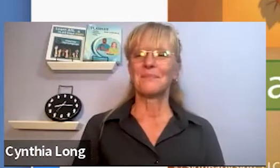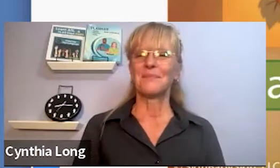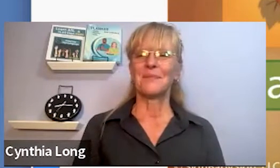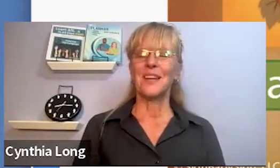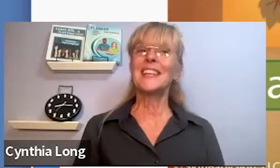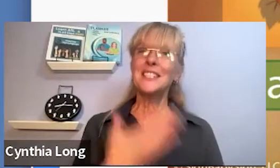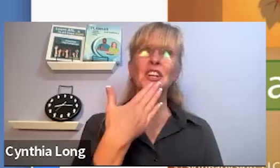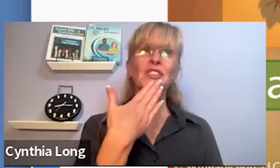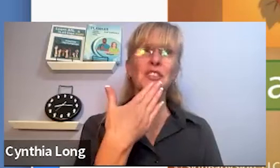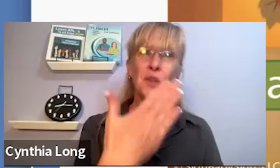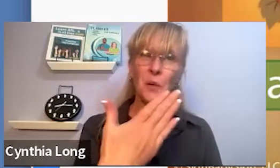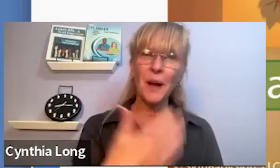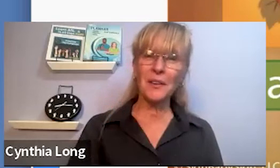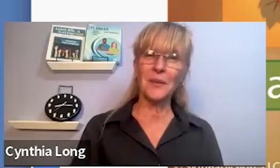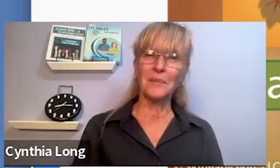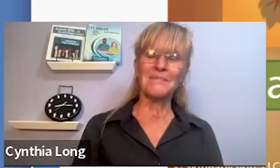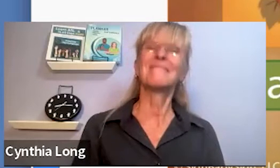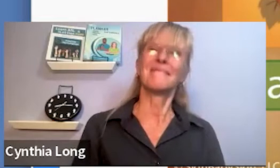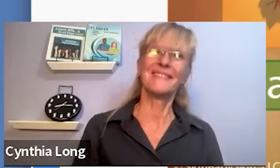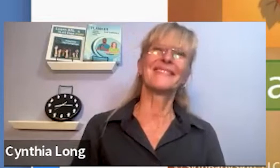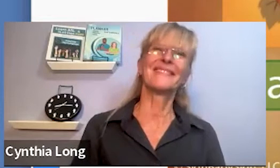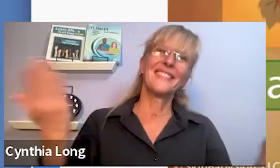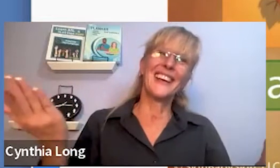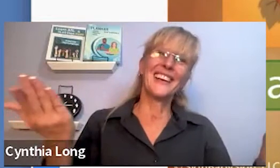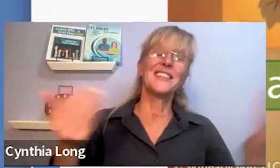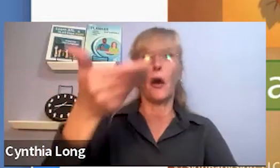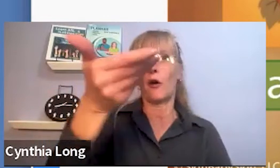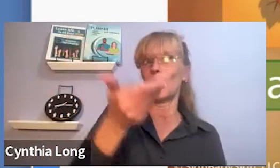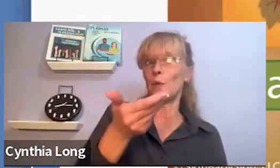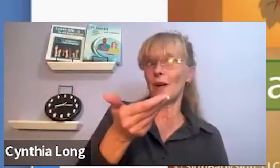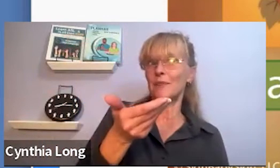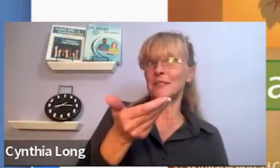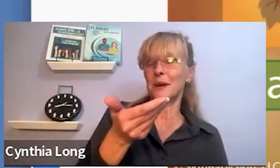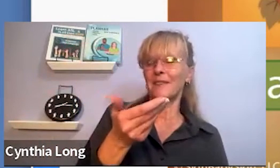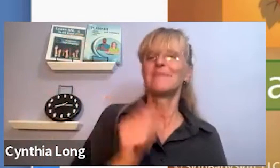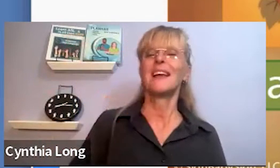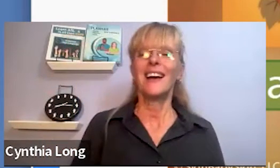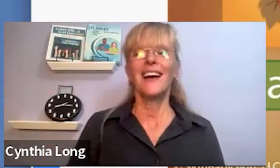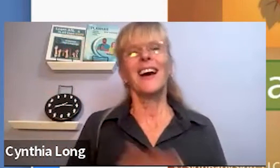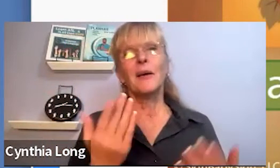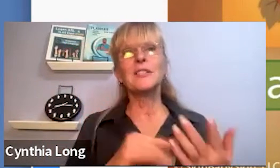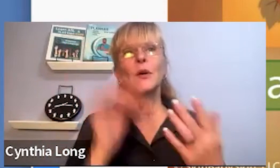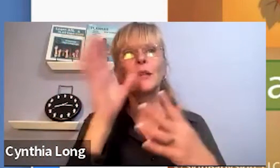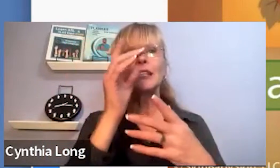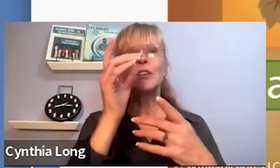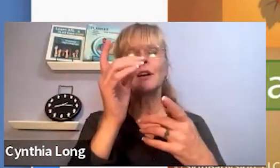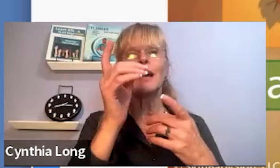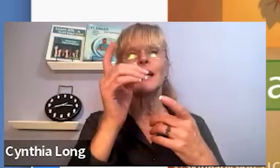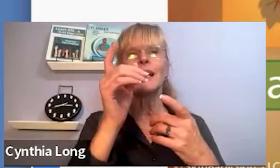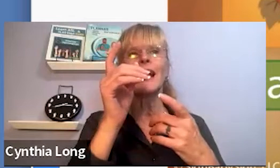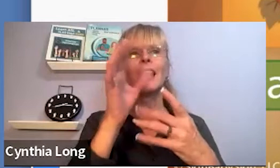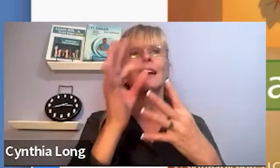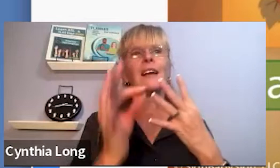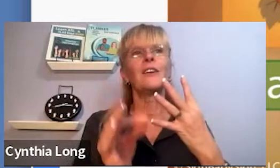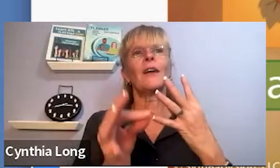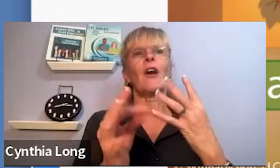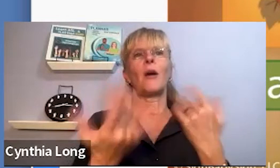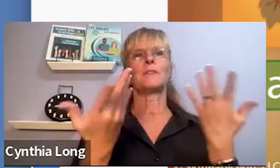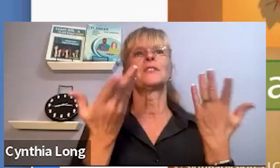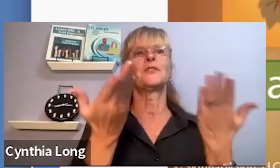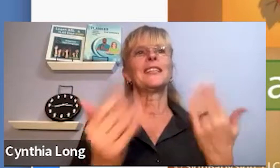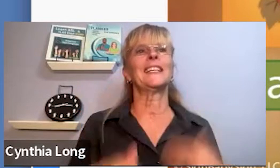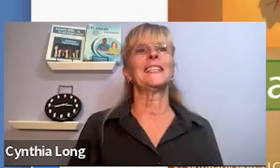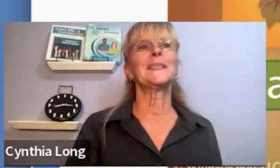you. This is also you're welcome. You're welcome as well. So these are kind of like you